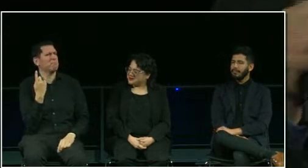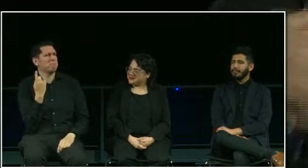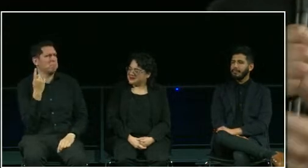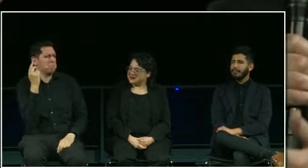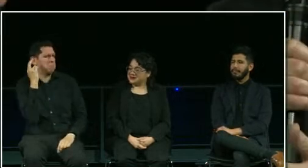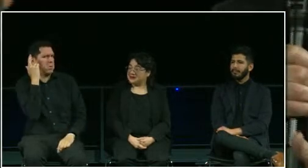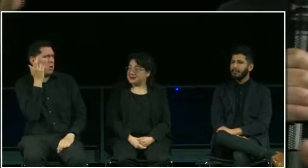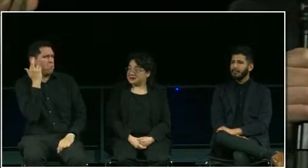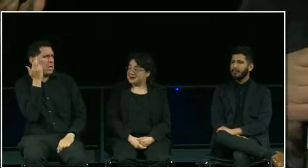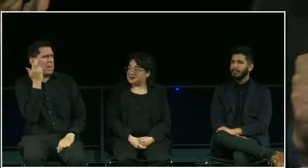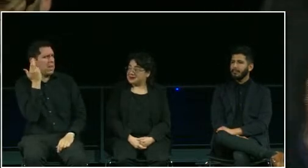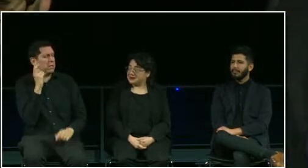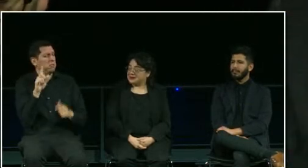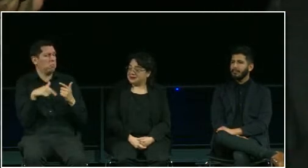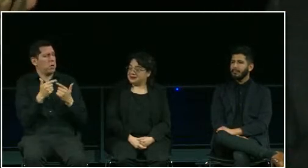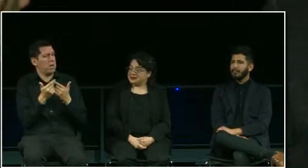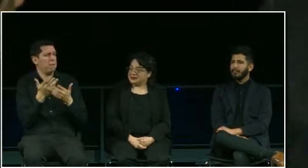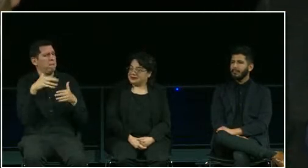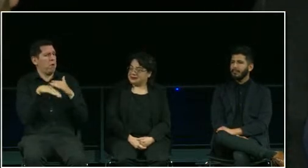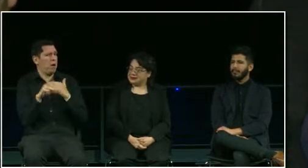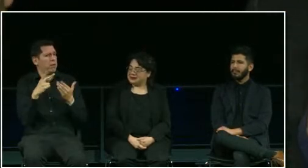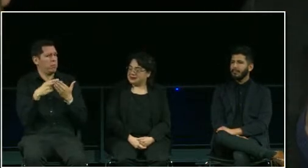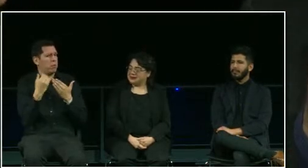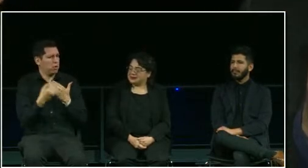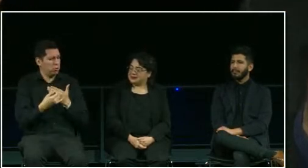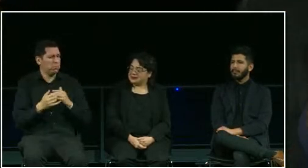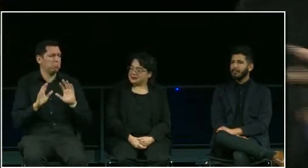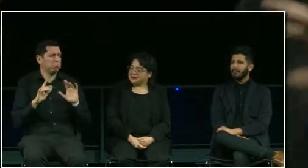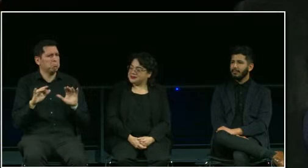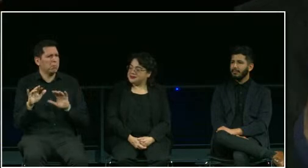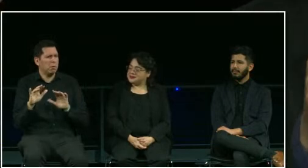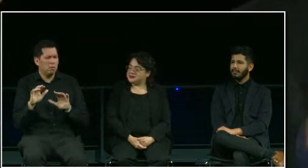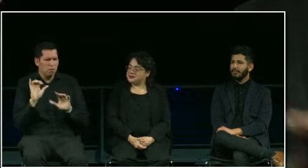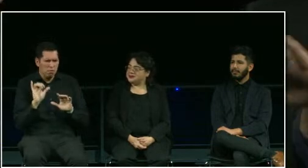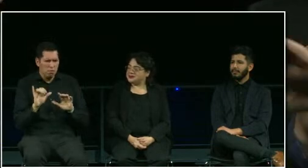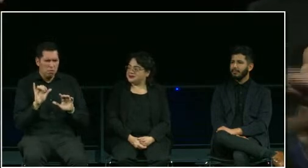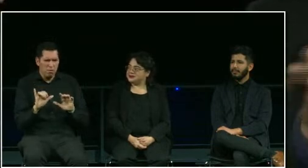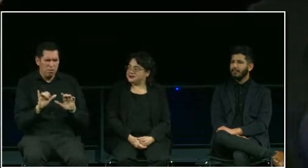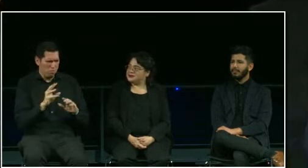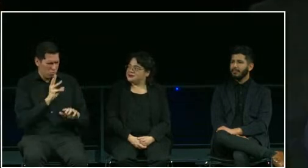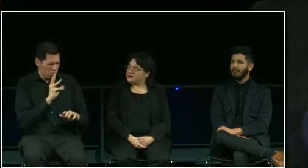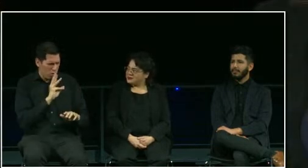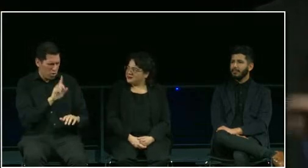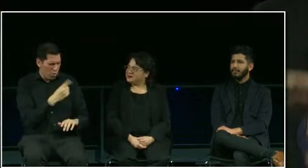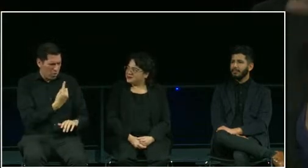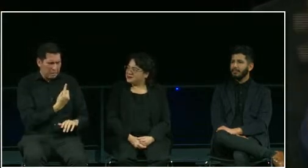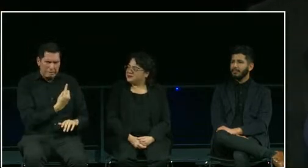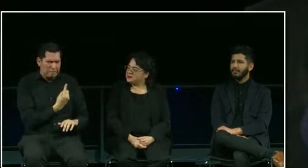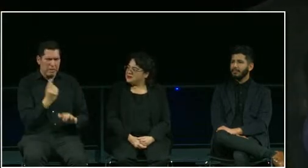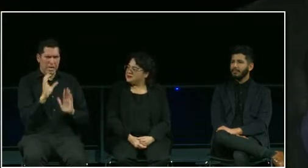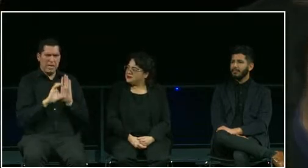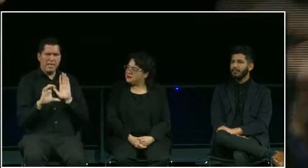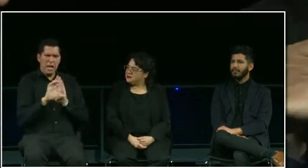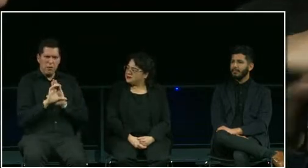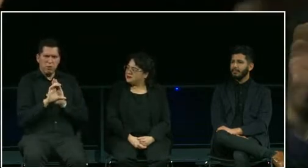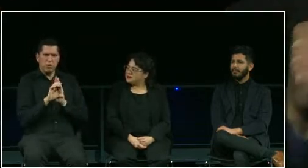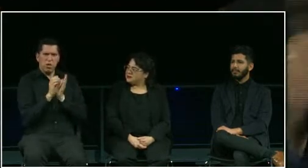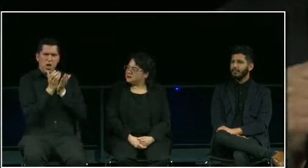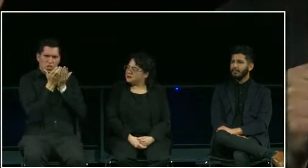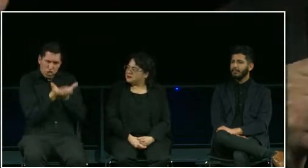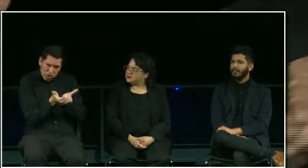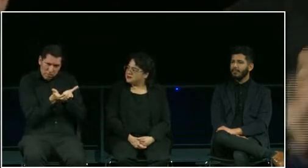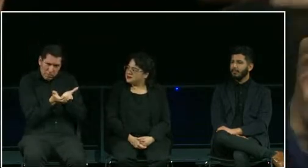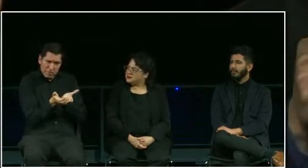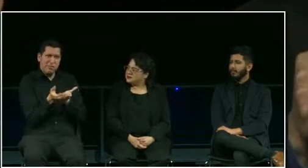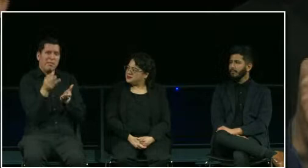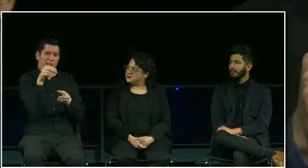I didn't consider going in was the fact that not only are we going to have to deal with all the water, but the fact that our characters are on ships and boats that are on